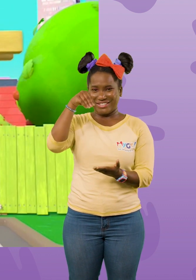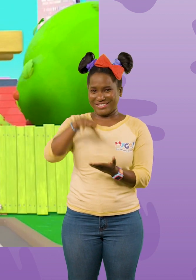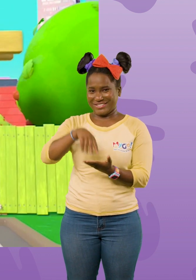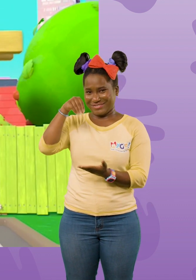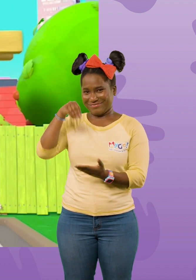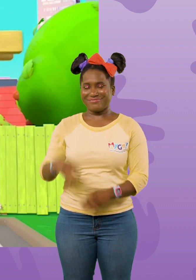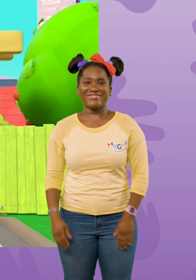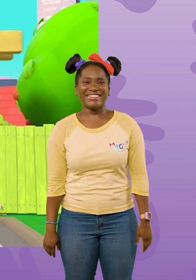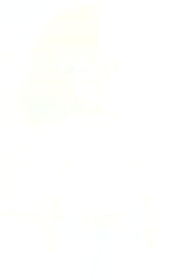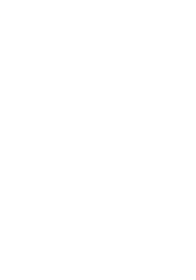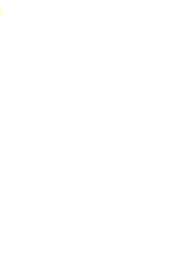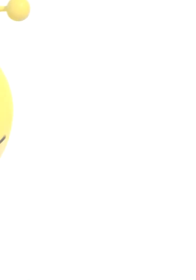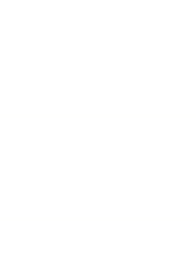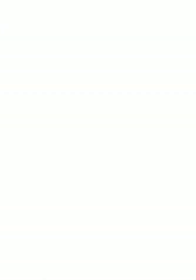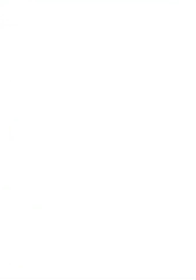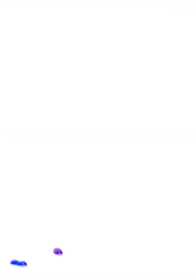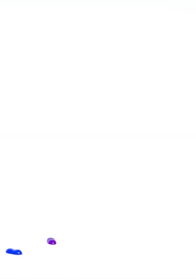grow.